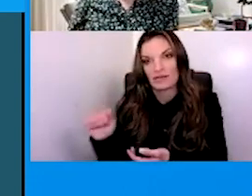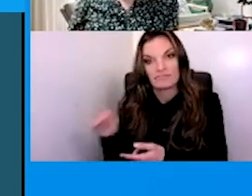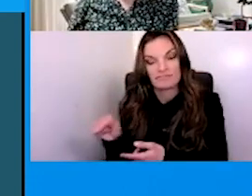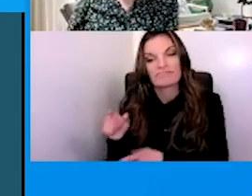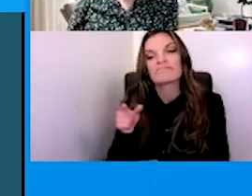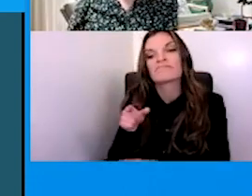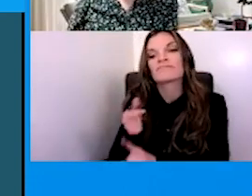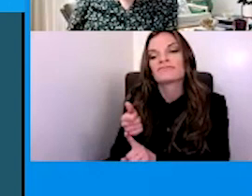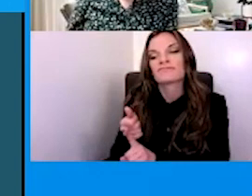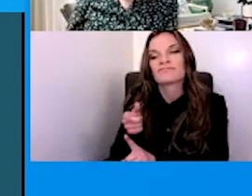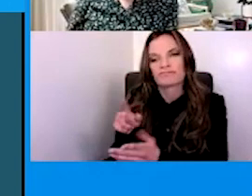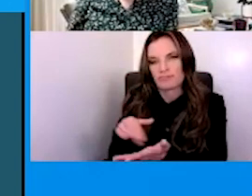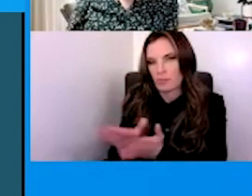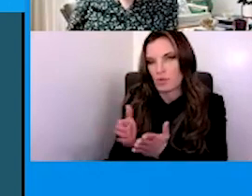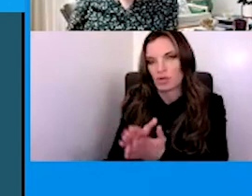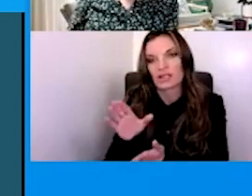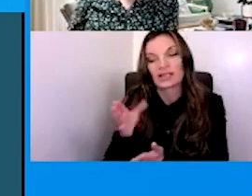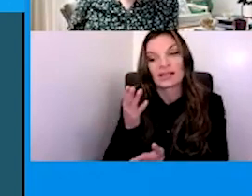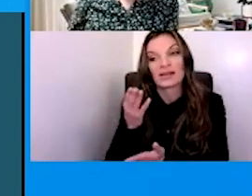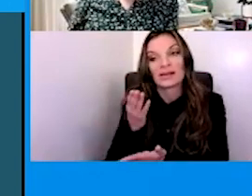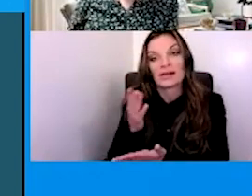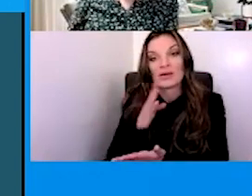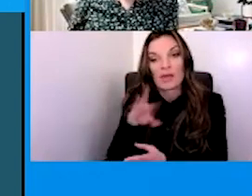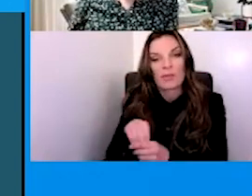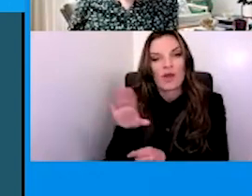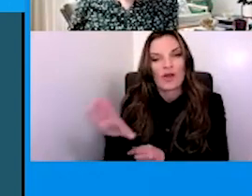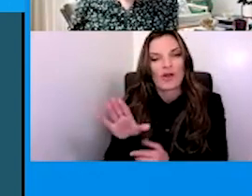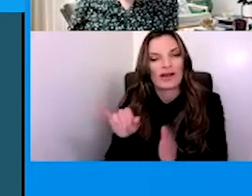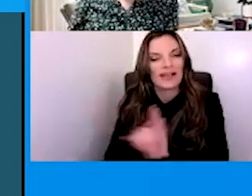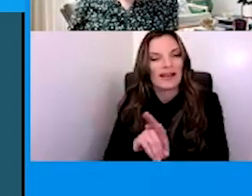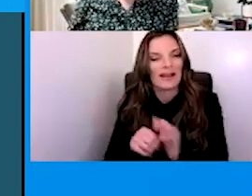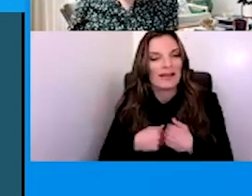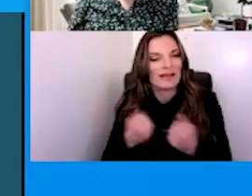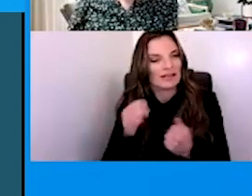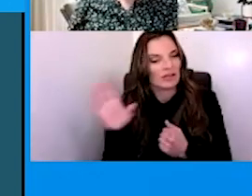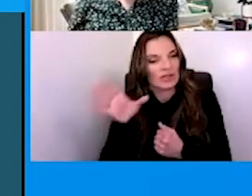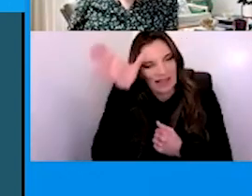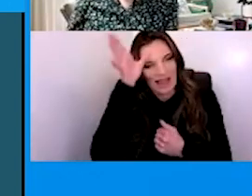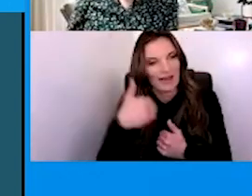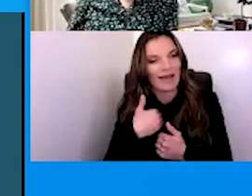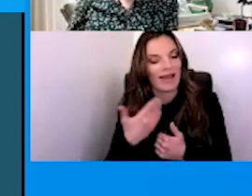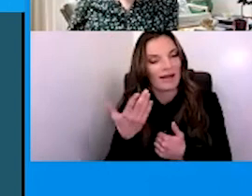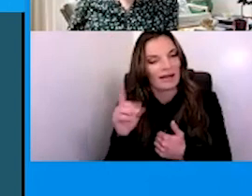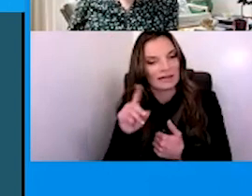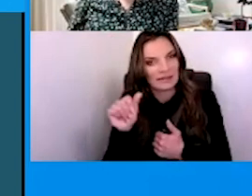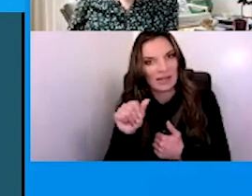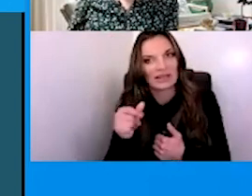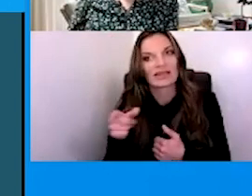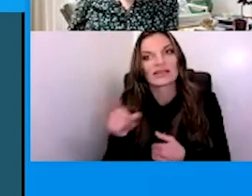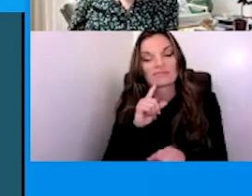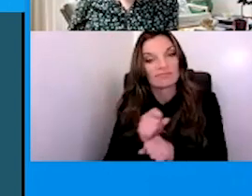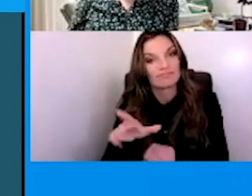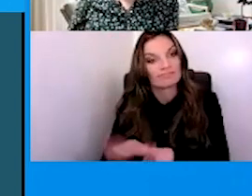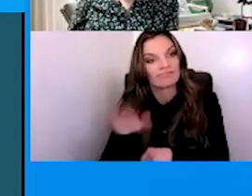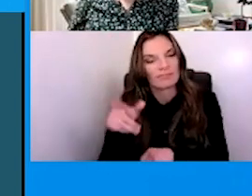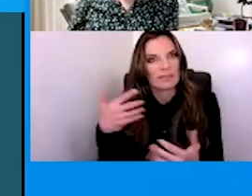her dad had a disability. And so she talks in this book about this fear that the family had and that she had of a fire and how